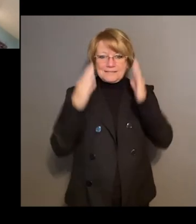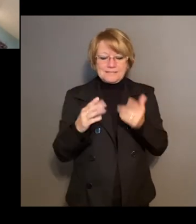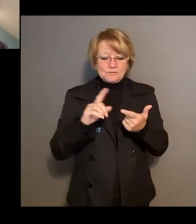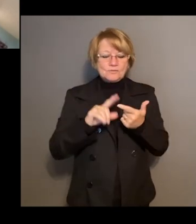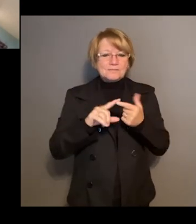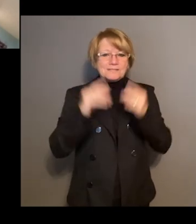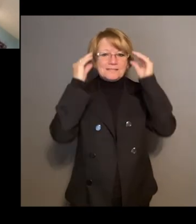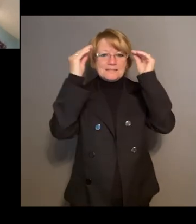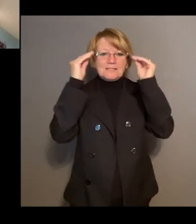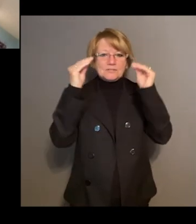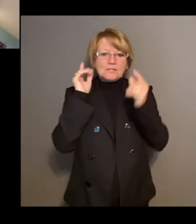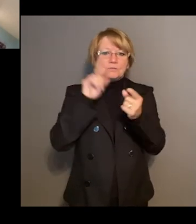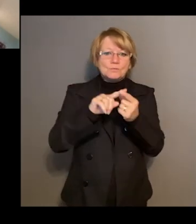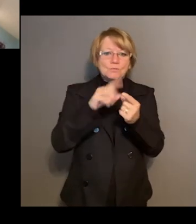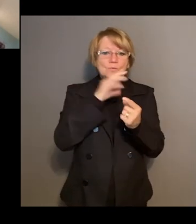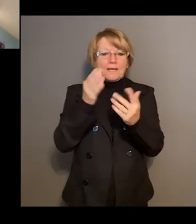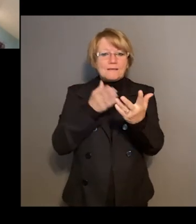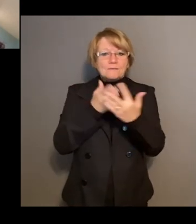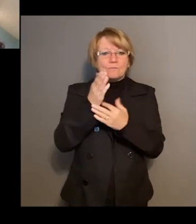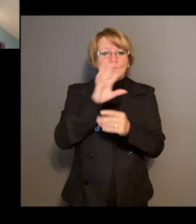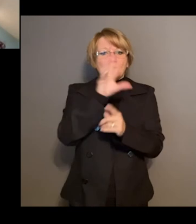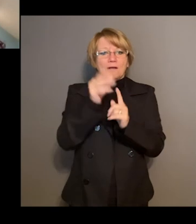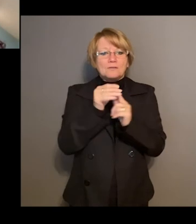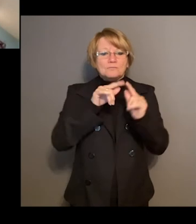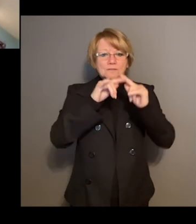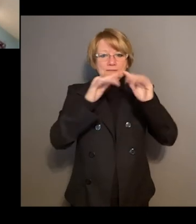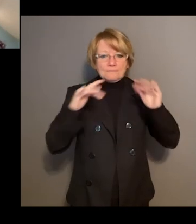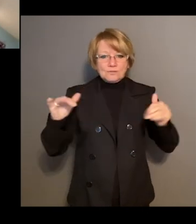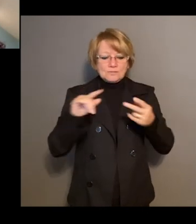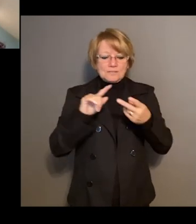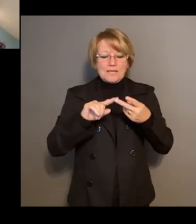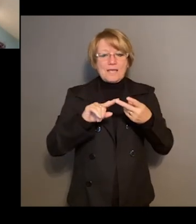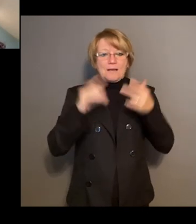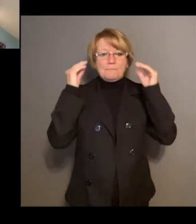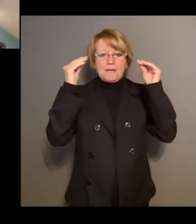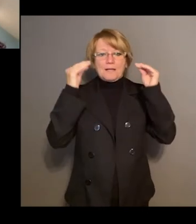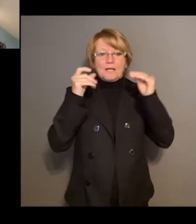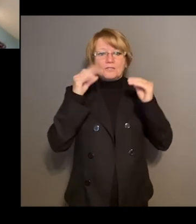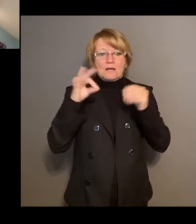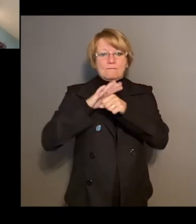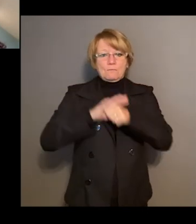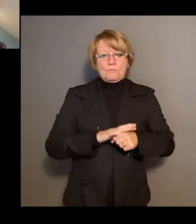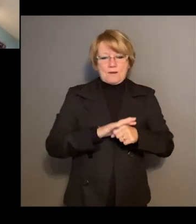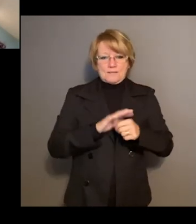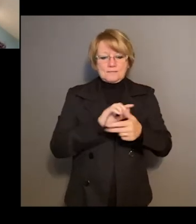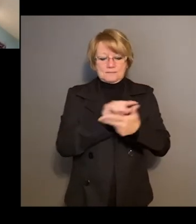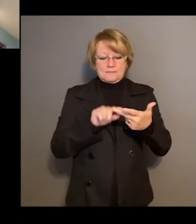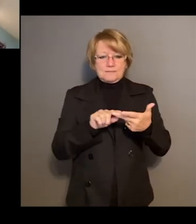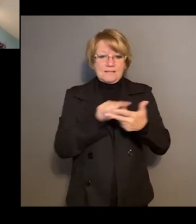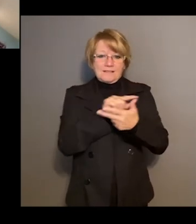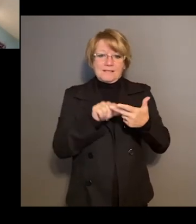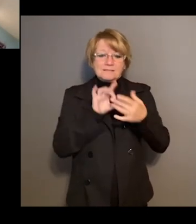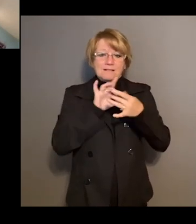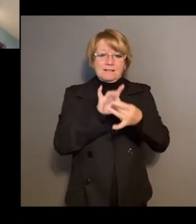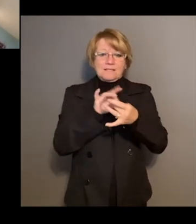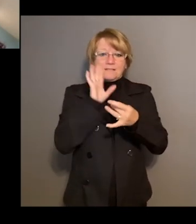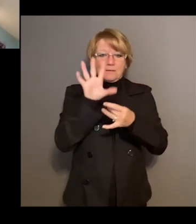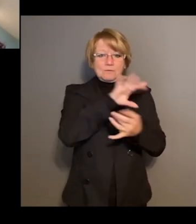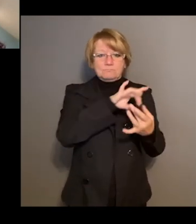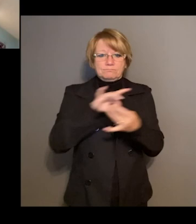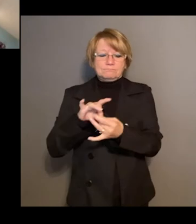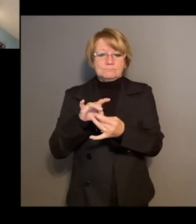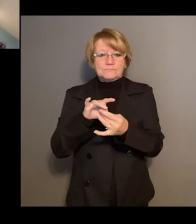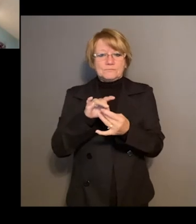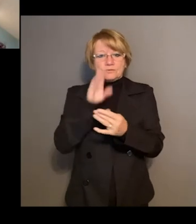Children, teaching to and through cultural diversity, and pedagogy of the oppressed. So I will link those directly